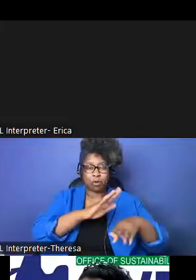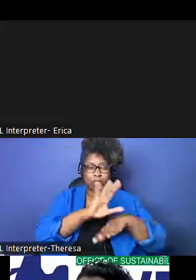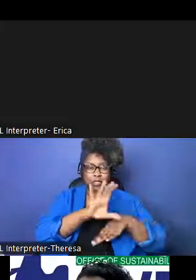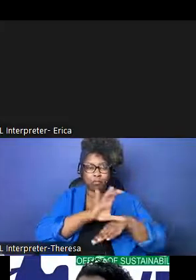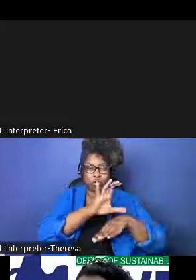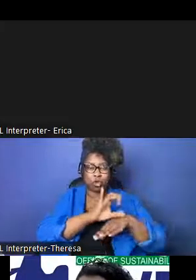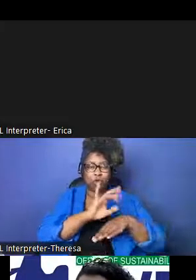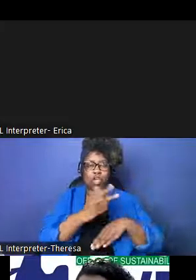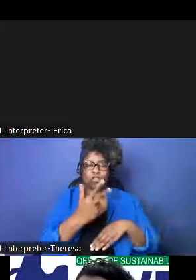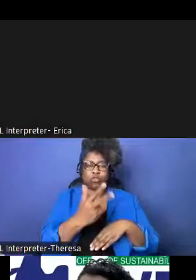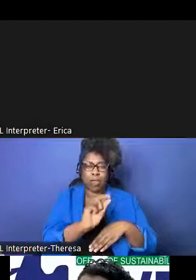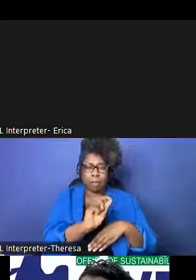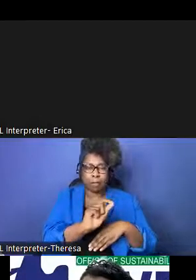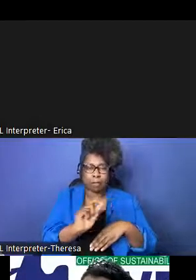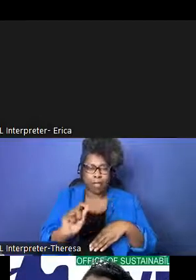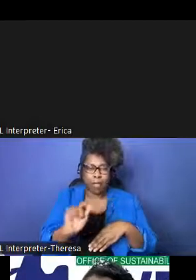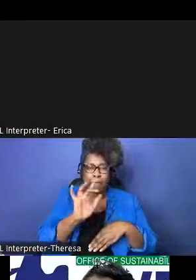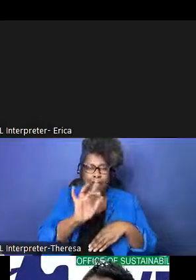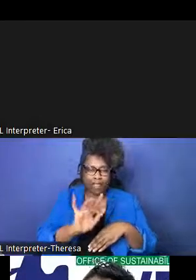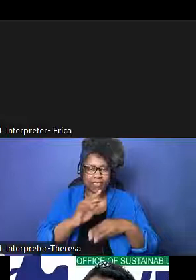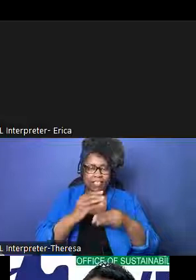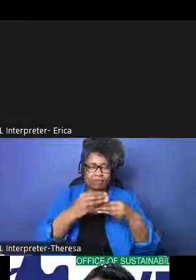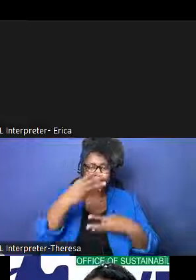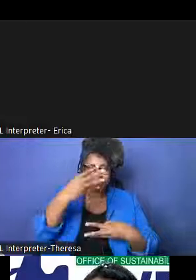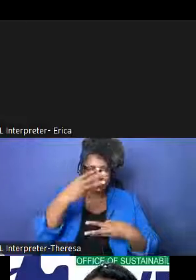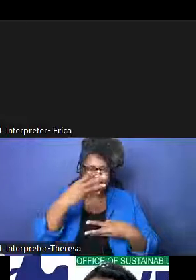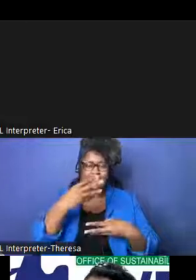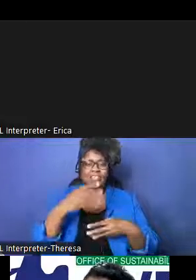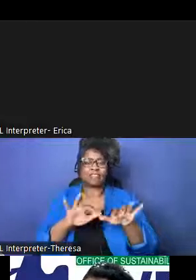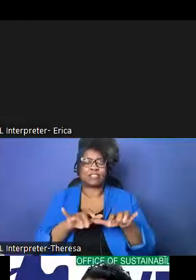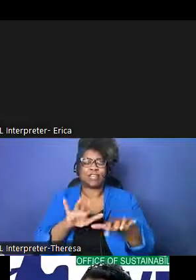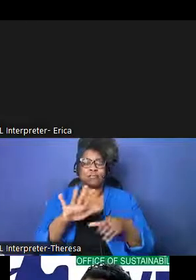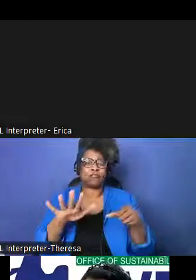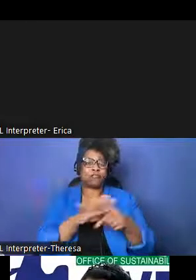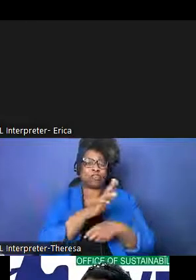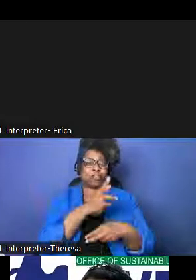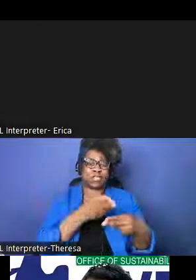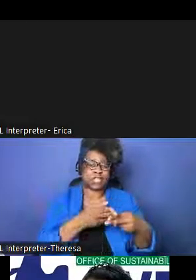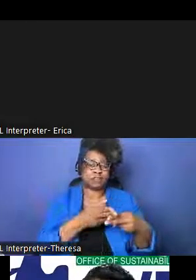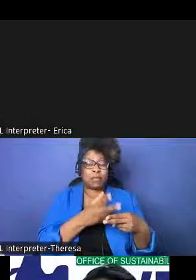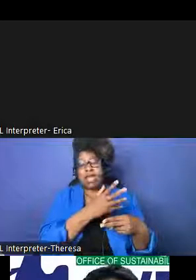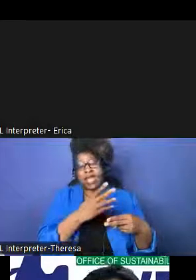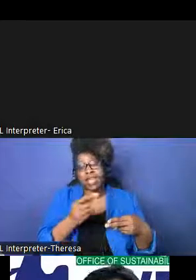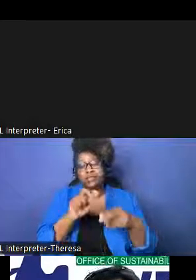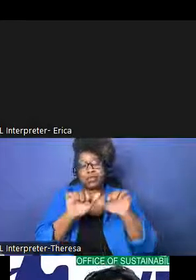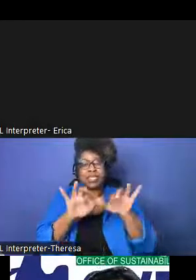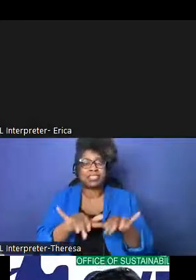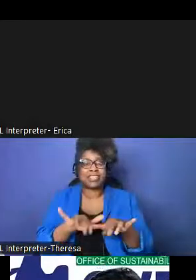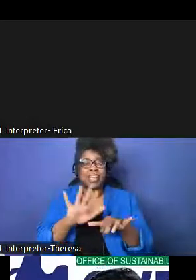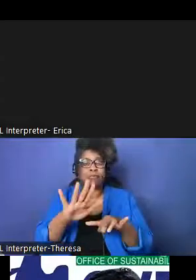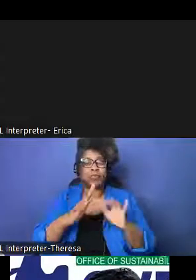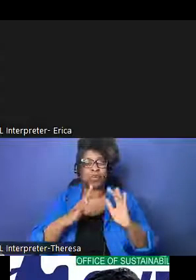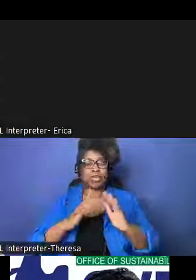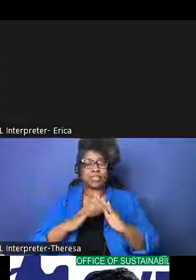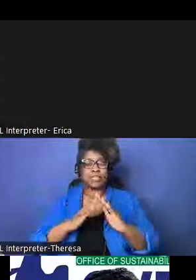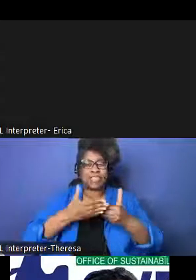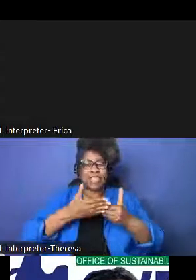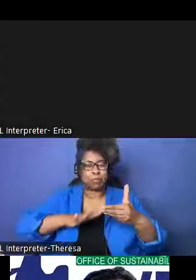3 dots and expand to more to share your full name, and if you'd like your neighborhood and preferred pronouns.